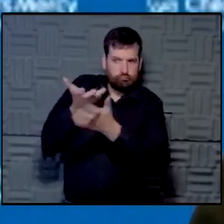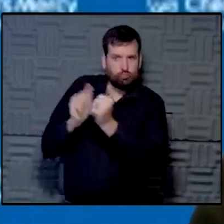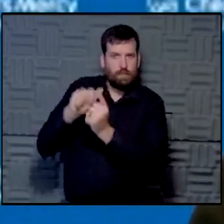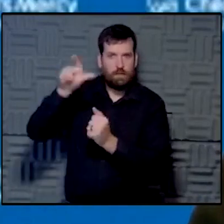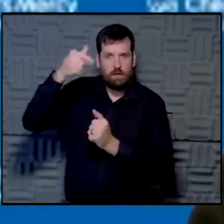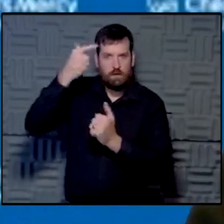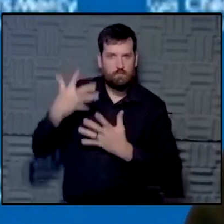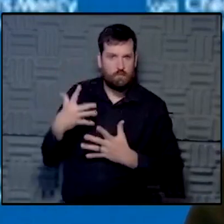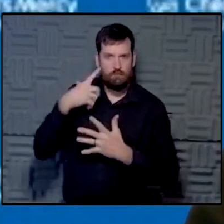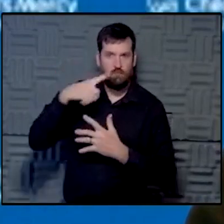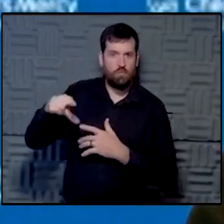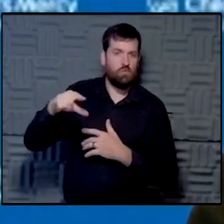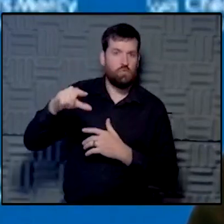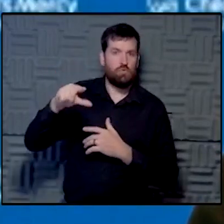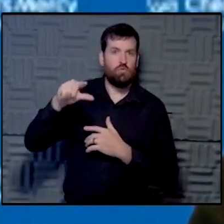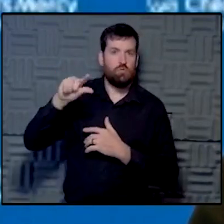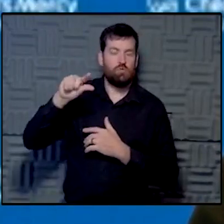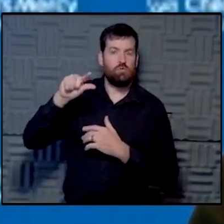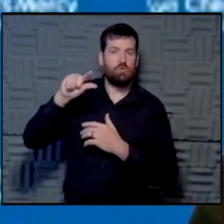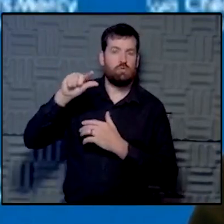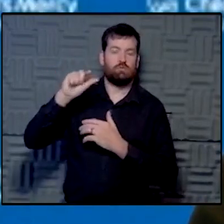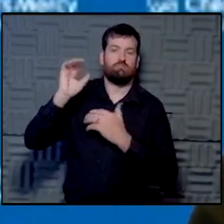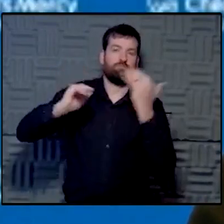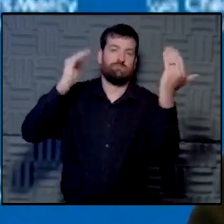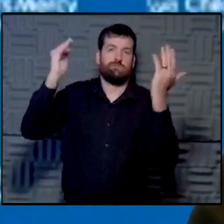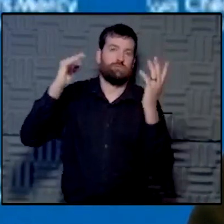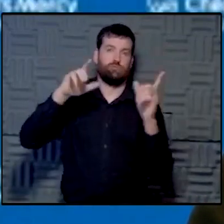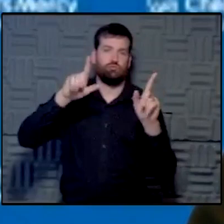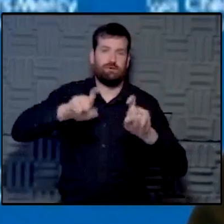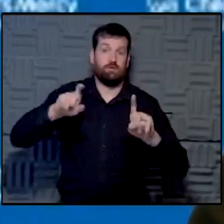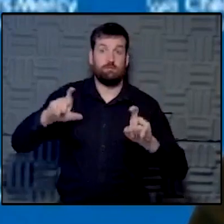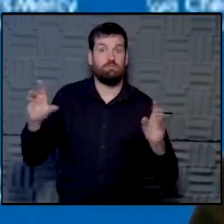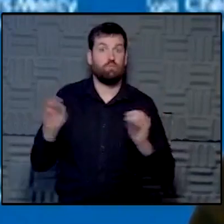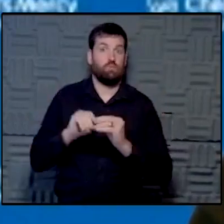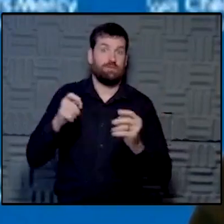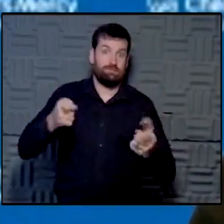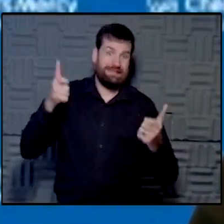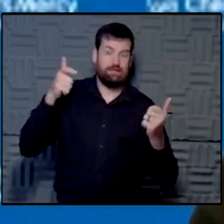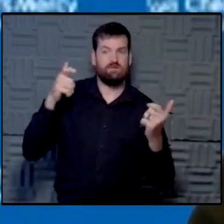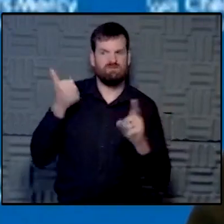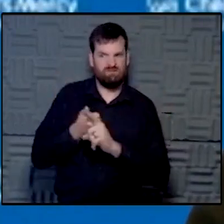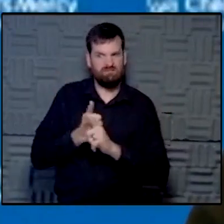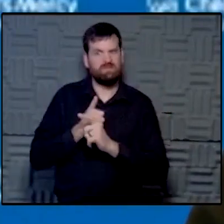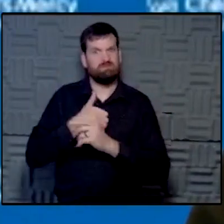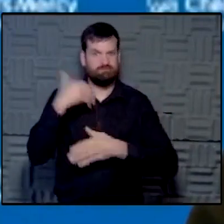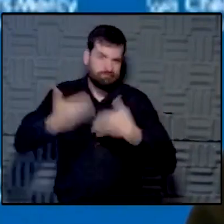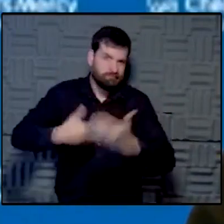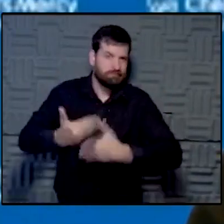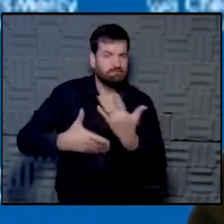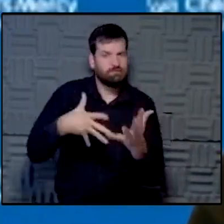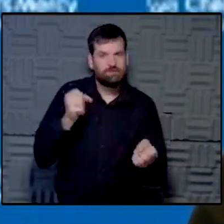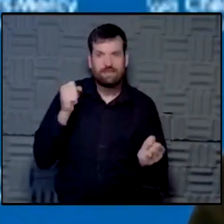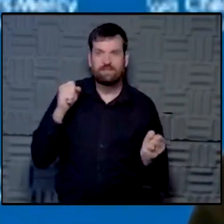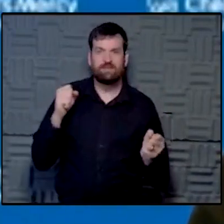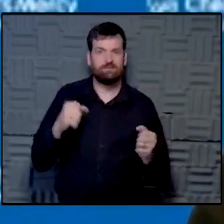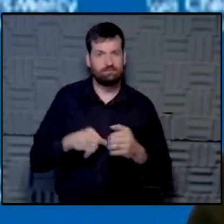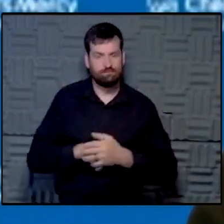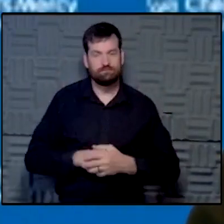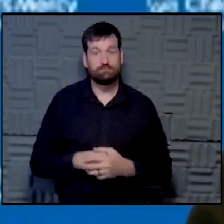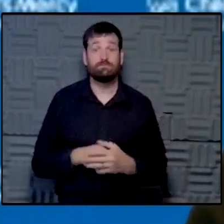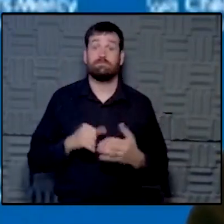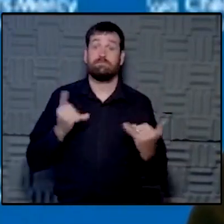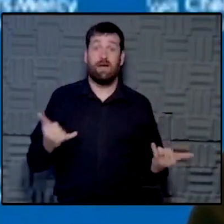adult trials. That gave them a little bit of speed, I think. They got their act together really quickly and they moved fast. And